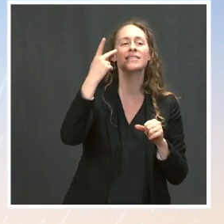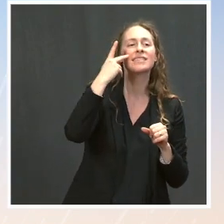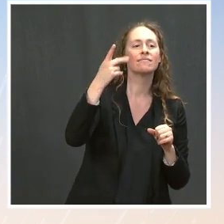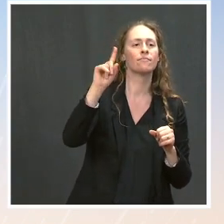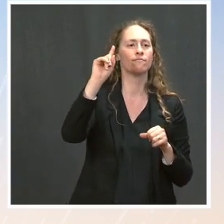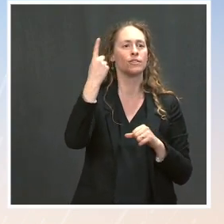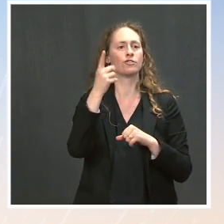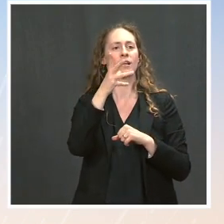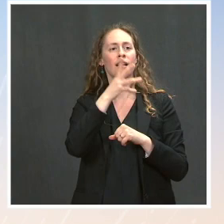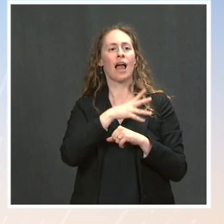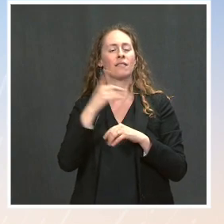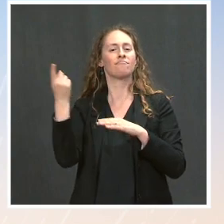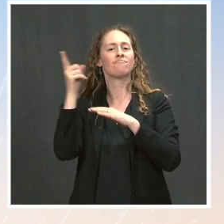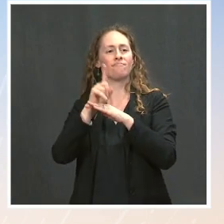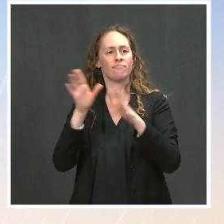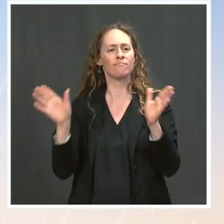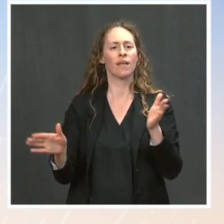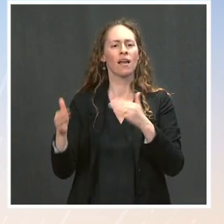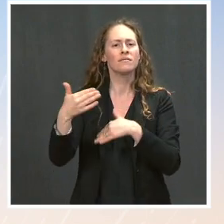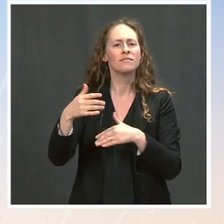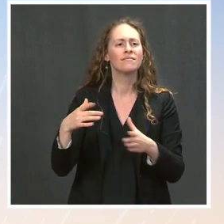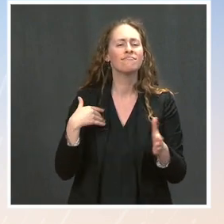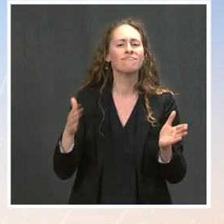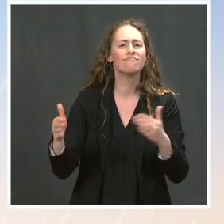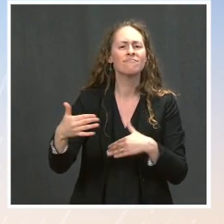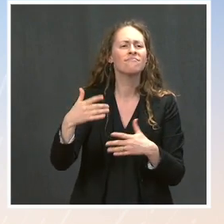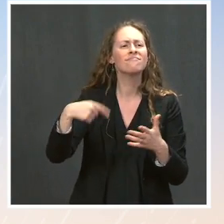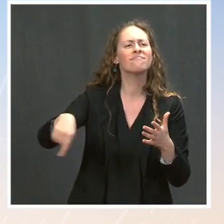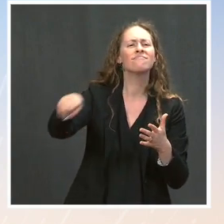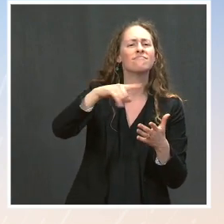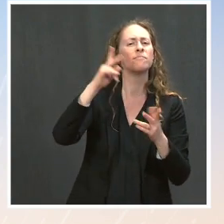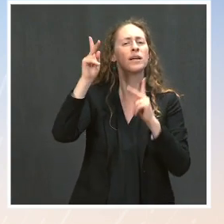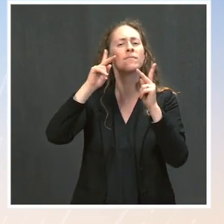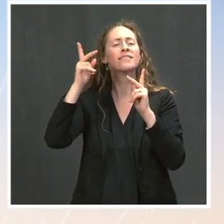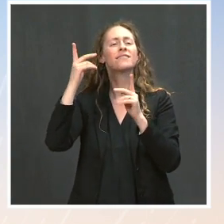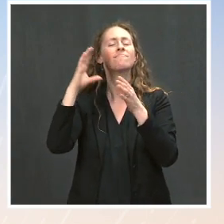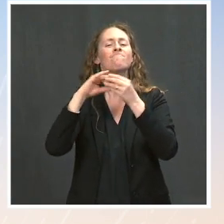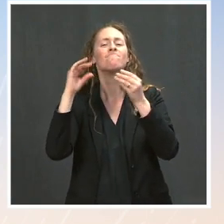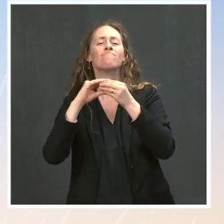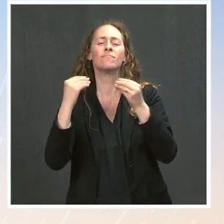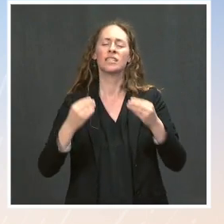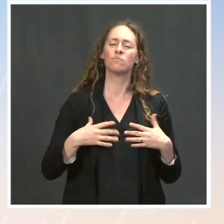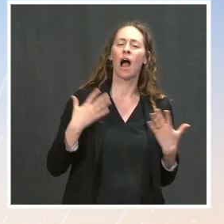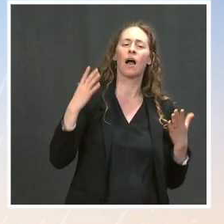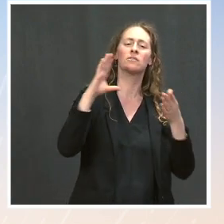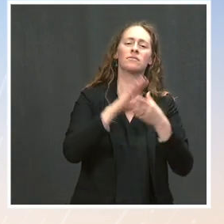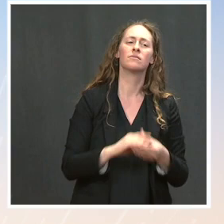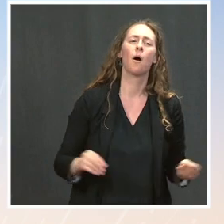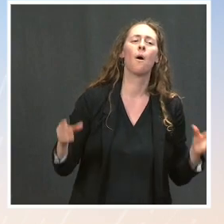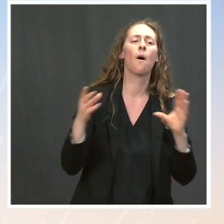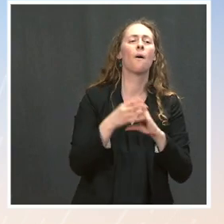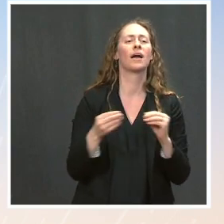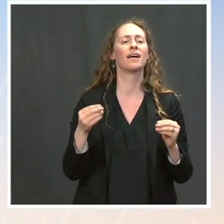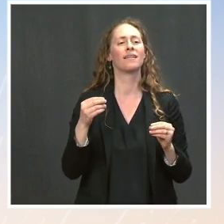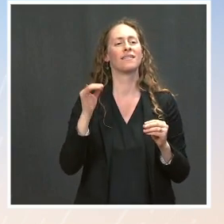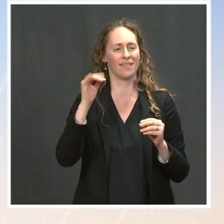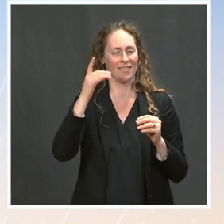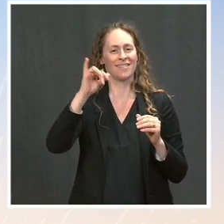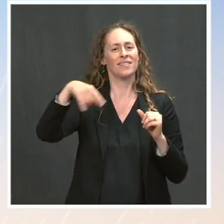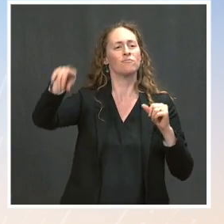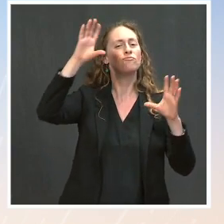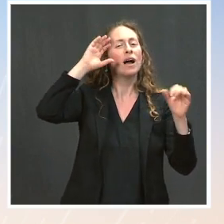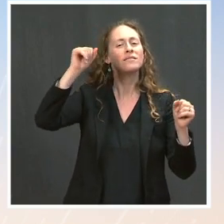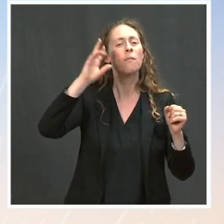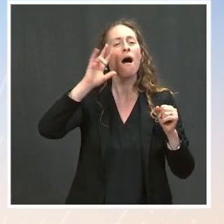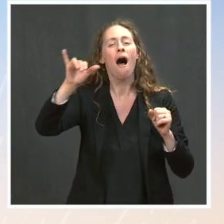that's full of incredible people who are inspiring, have inspiring stories, and the president references in his speech. And